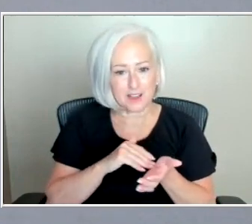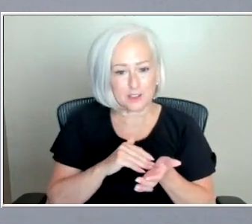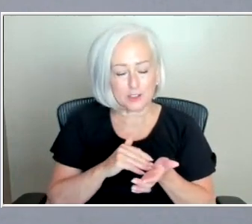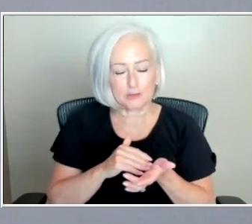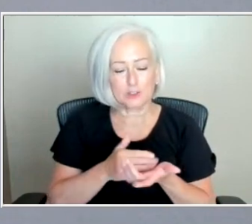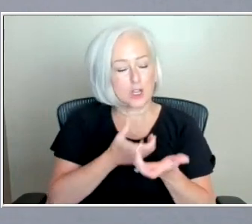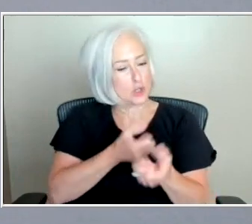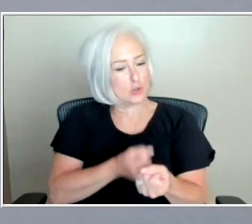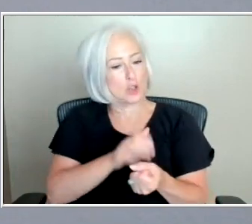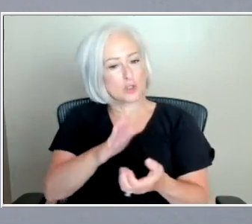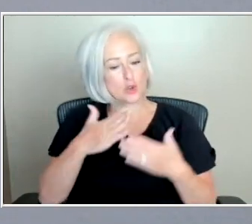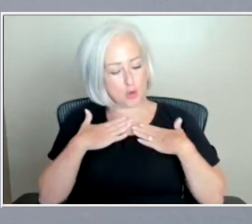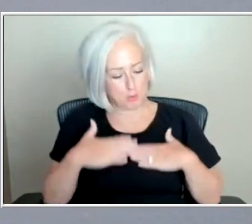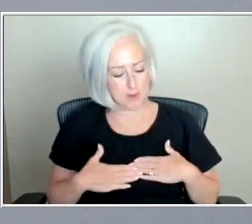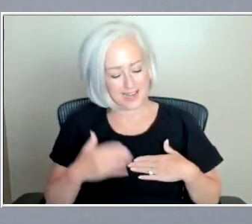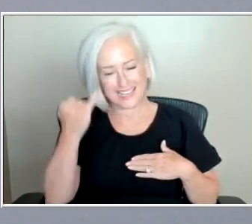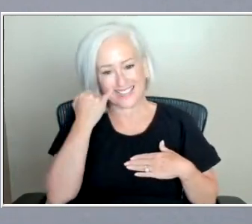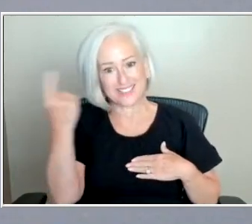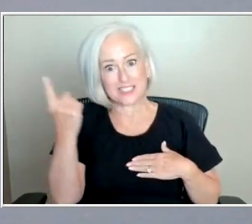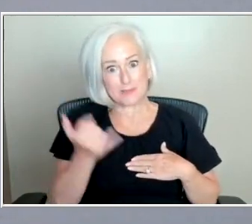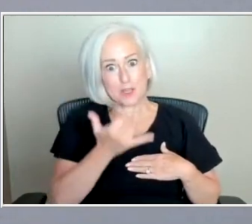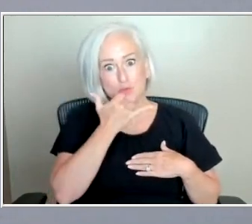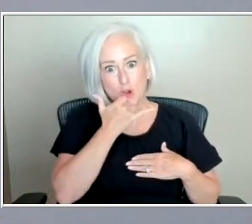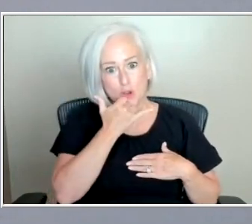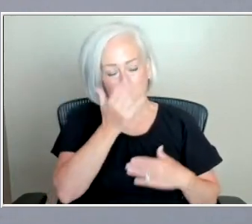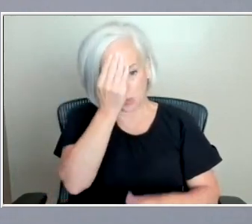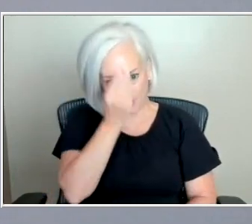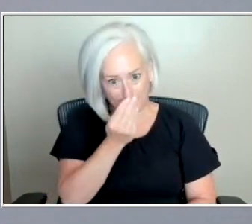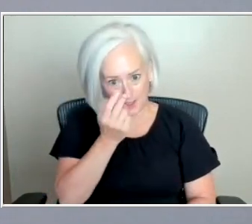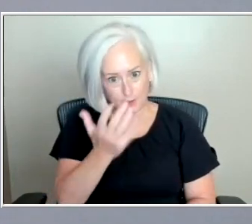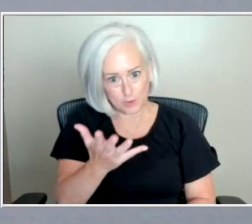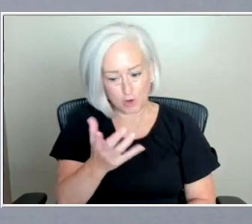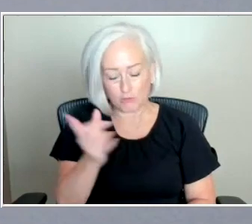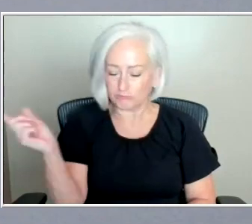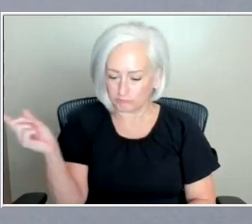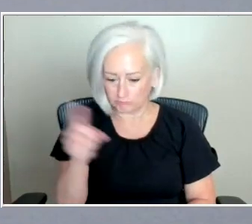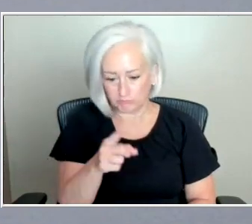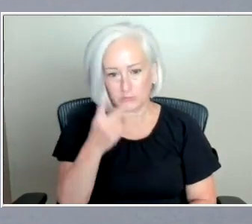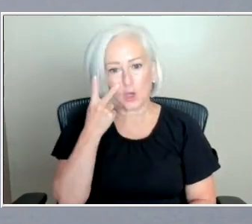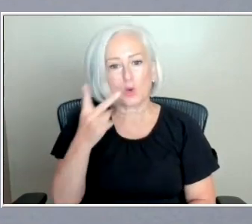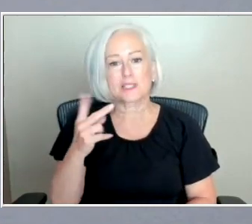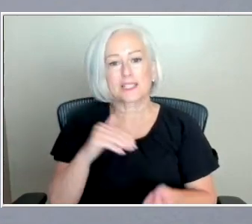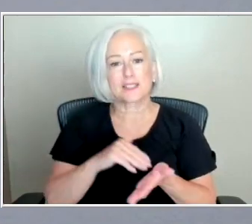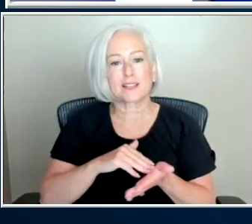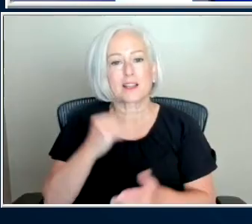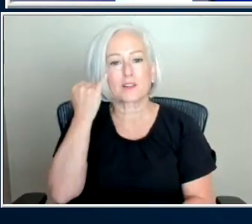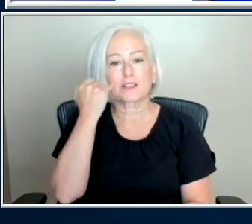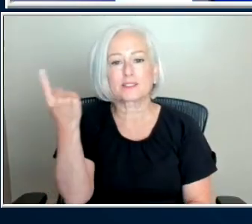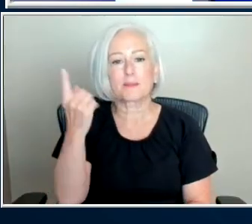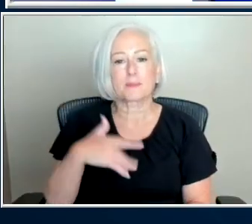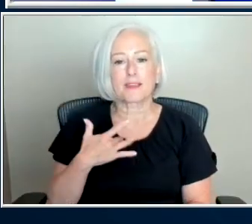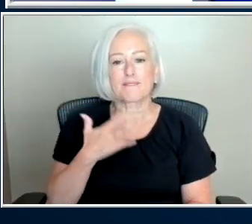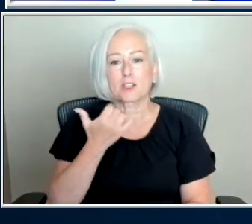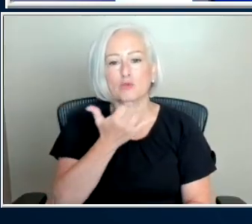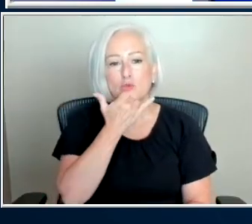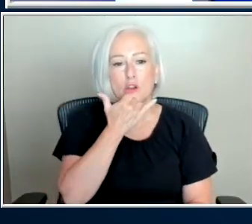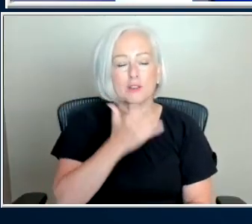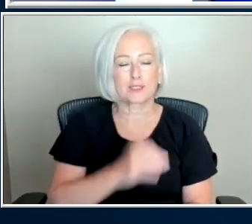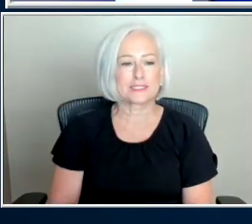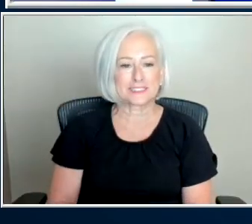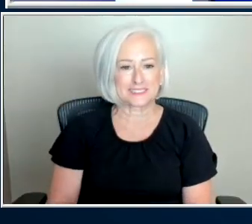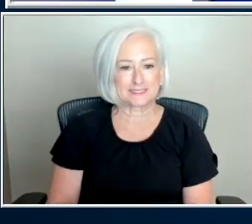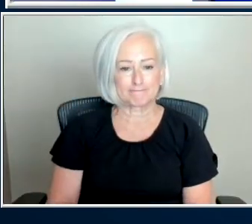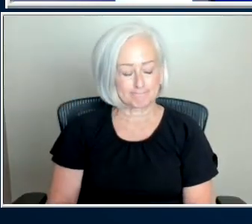If something's wrong, it will tell you, and you should see a doctor if something feels wrong. Well